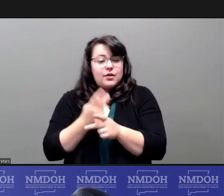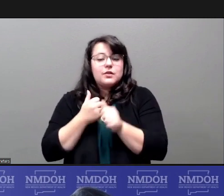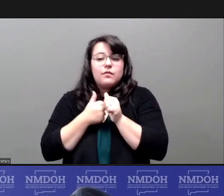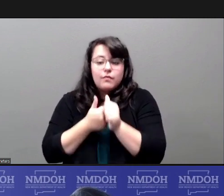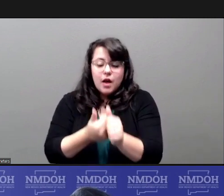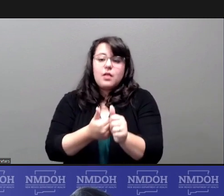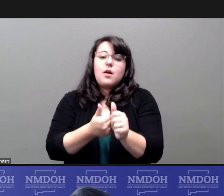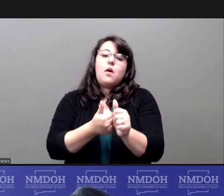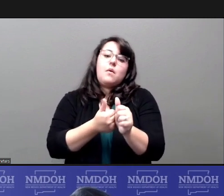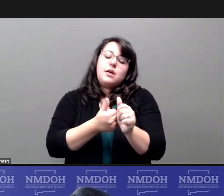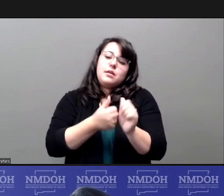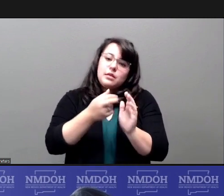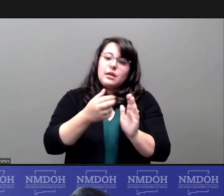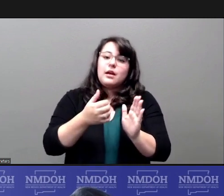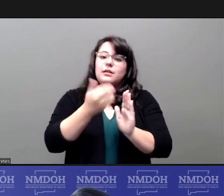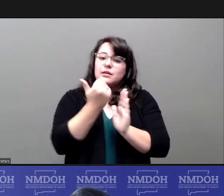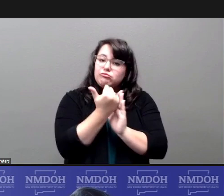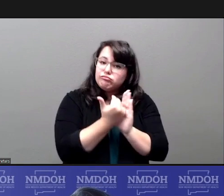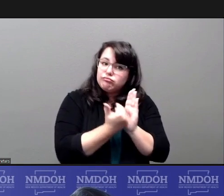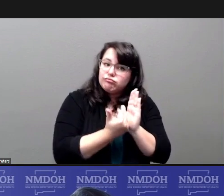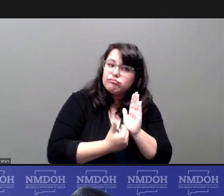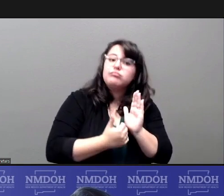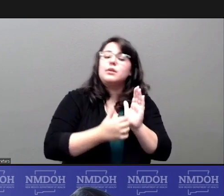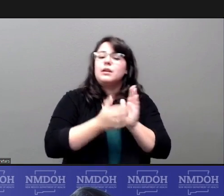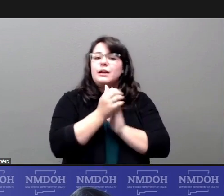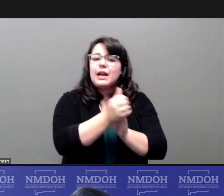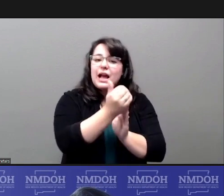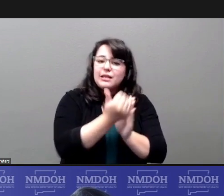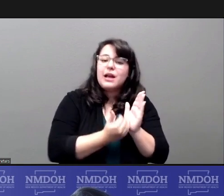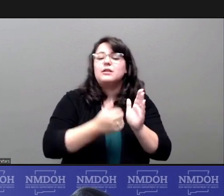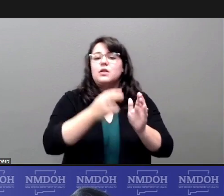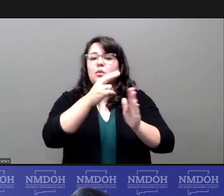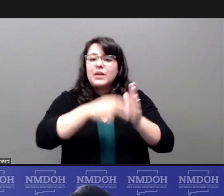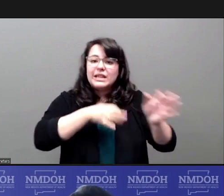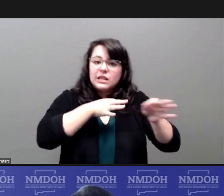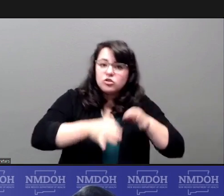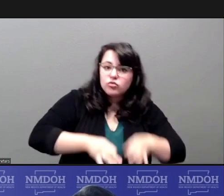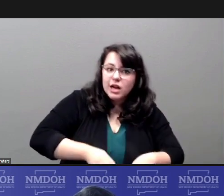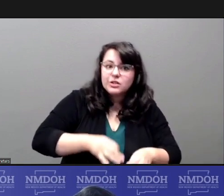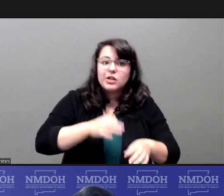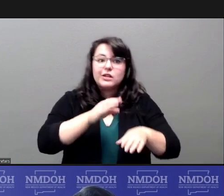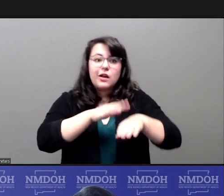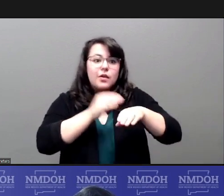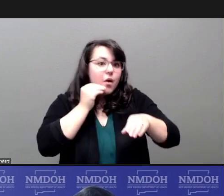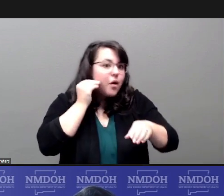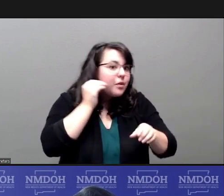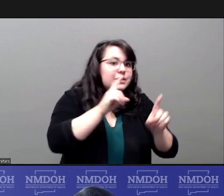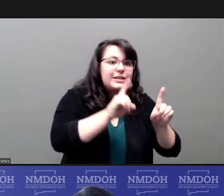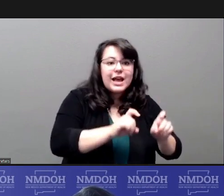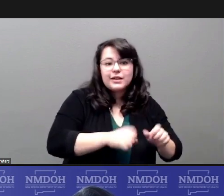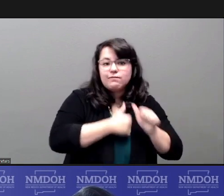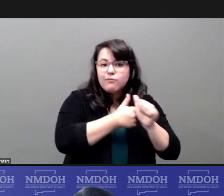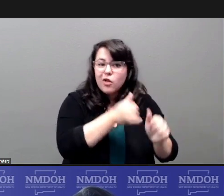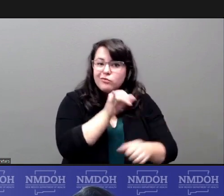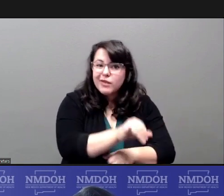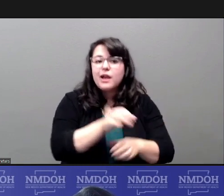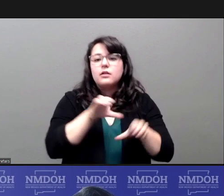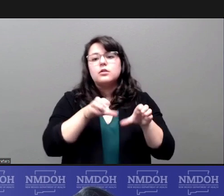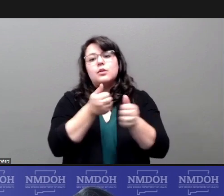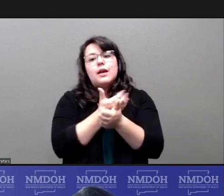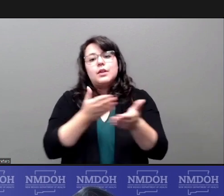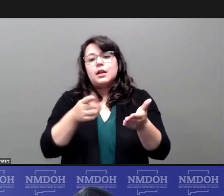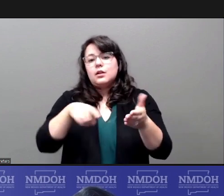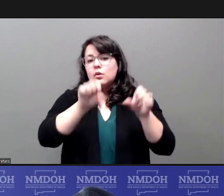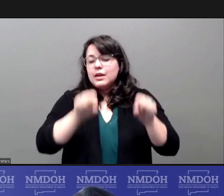Dr. Duran presented today, to read the instructions on the home test and follow those, and to do everything you can to keep you and